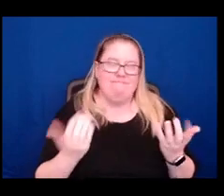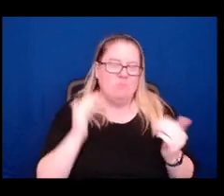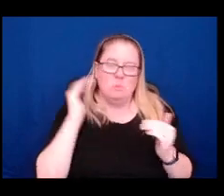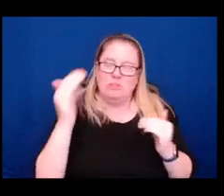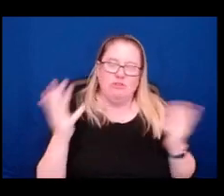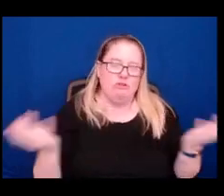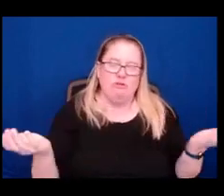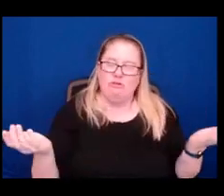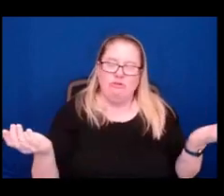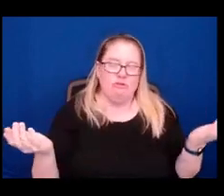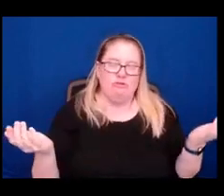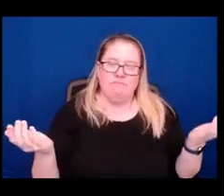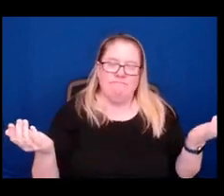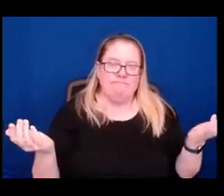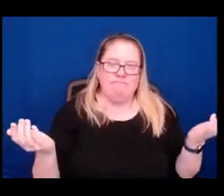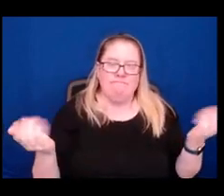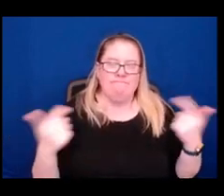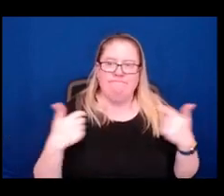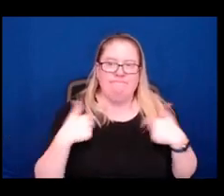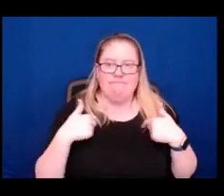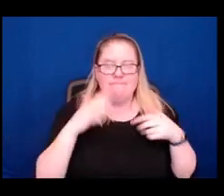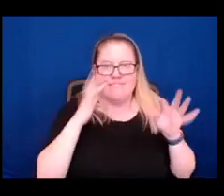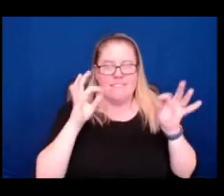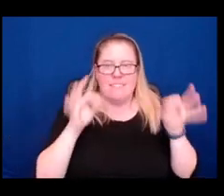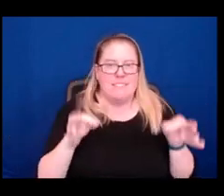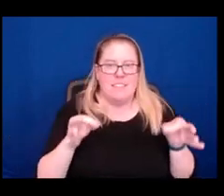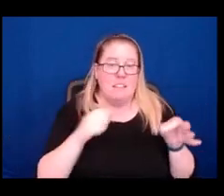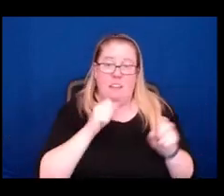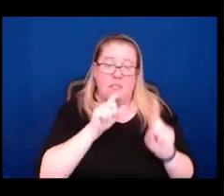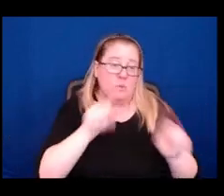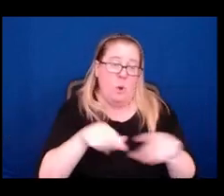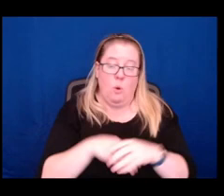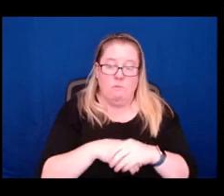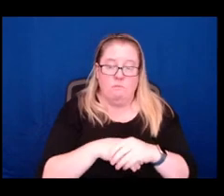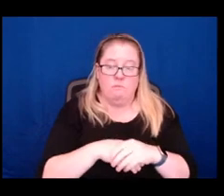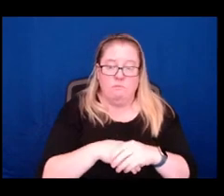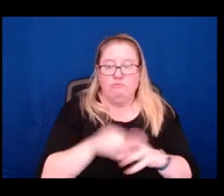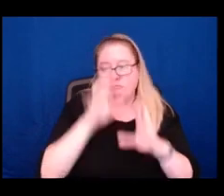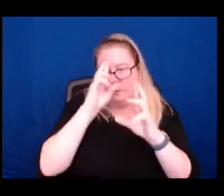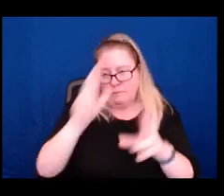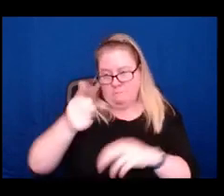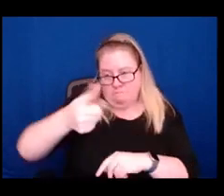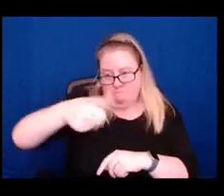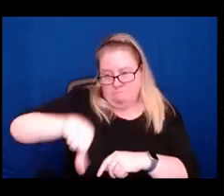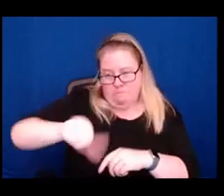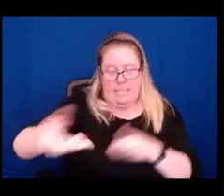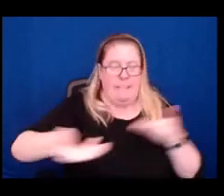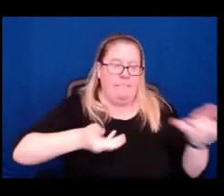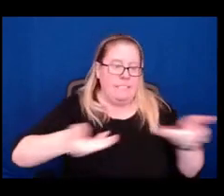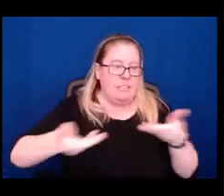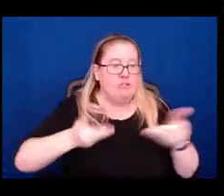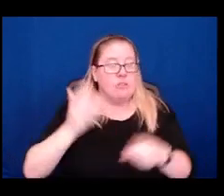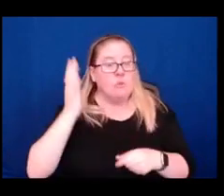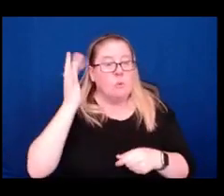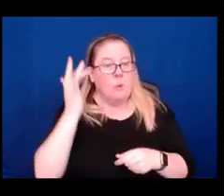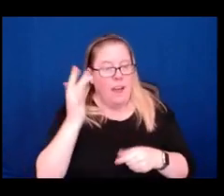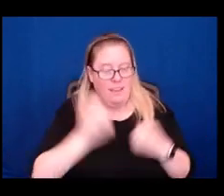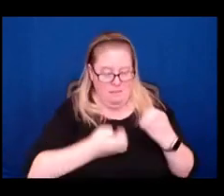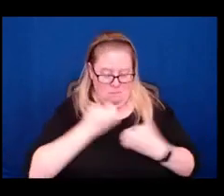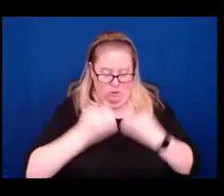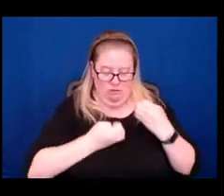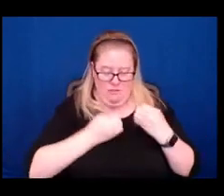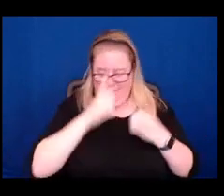It was too much for me. And I decided not to attend, respectfully declined many invitations simply